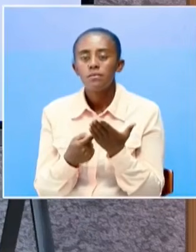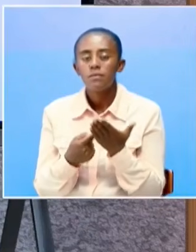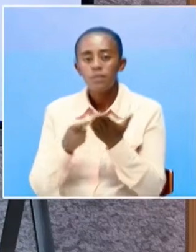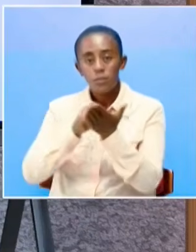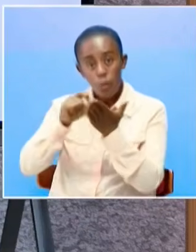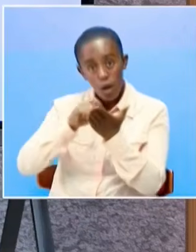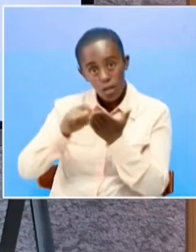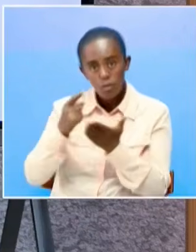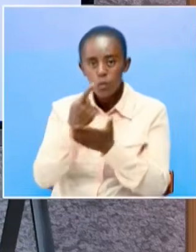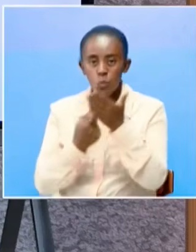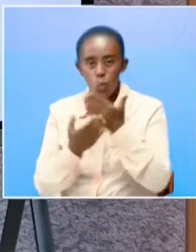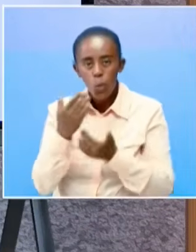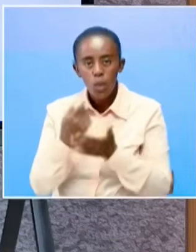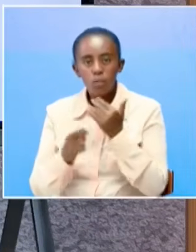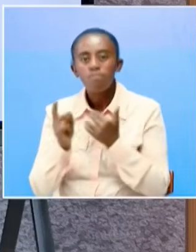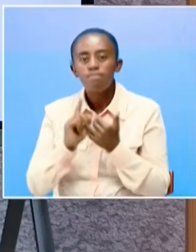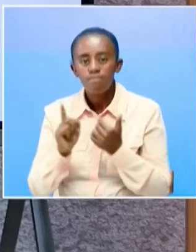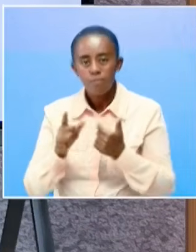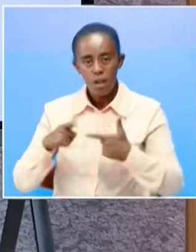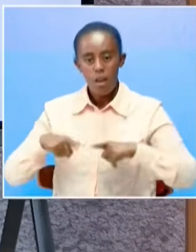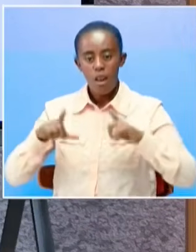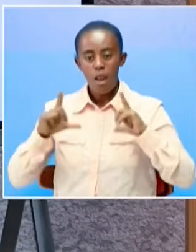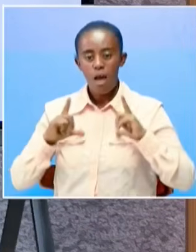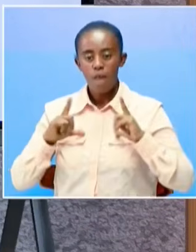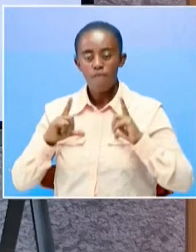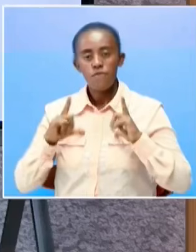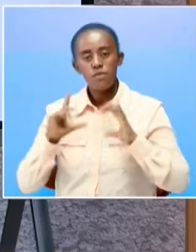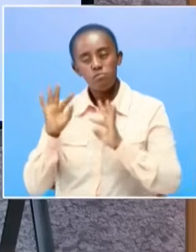writing or talking about what? Life history.